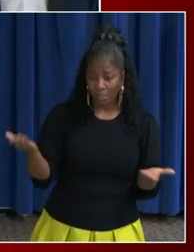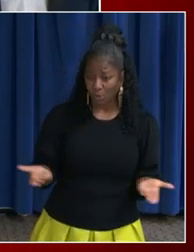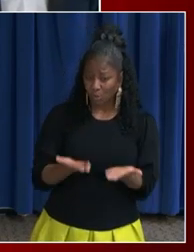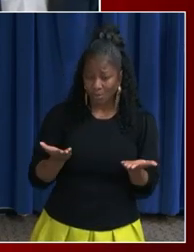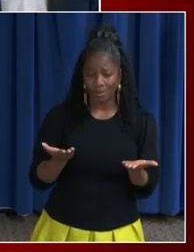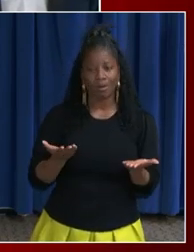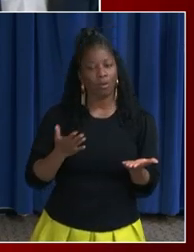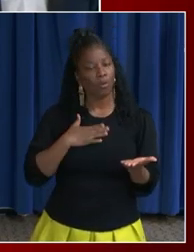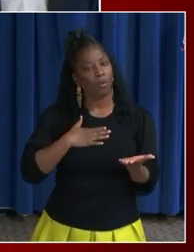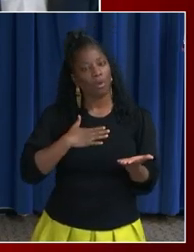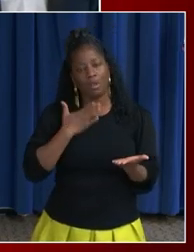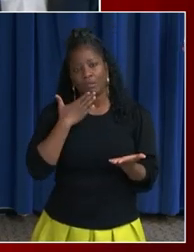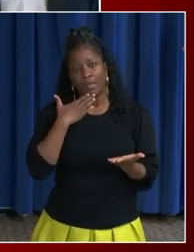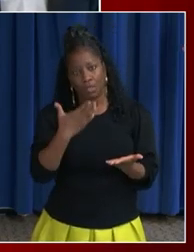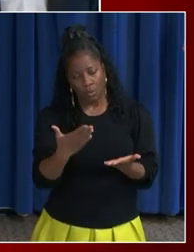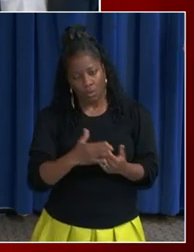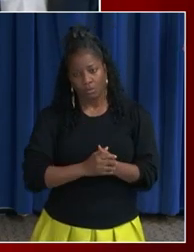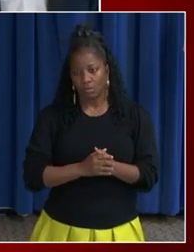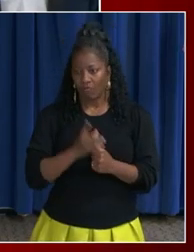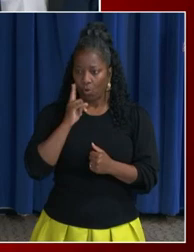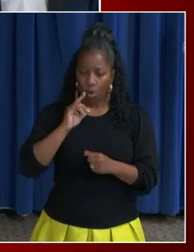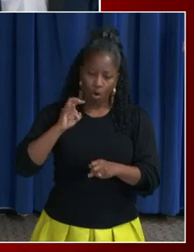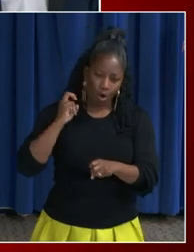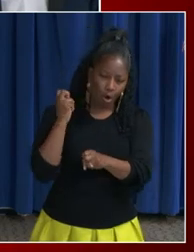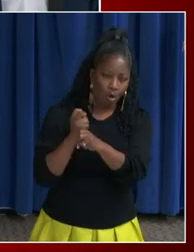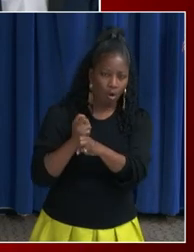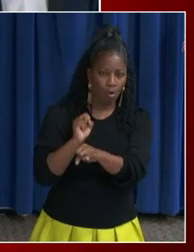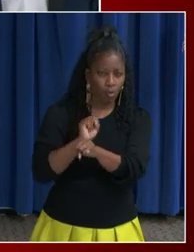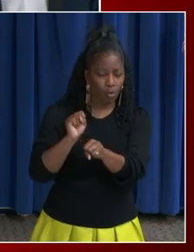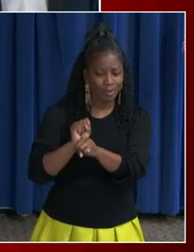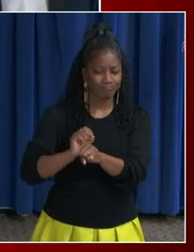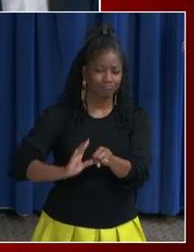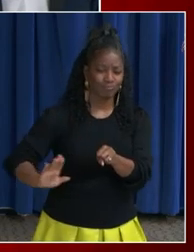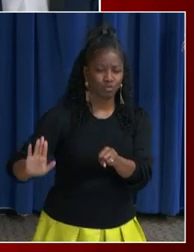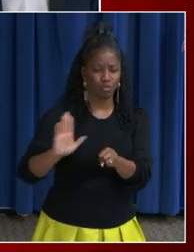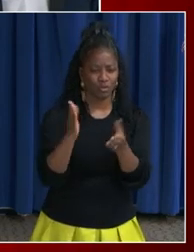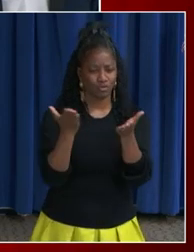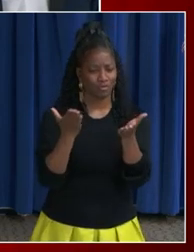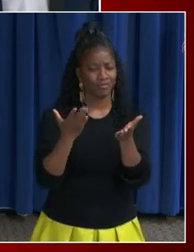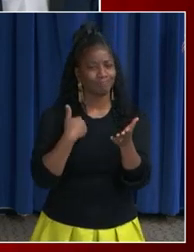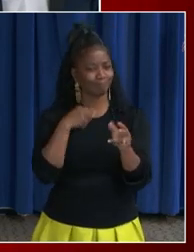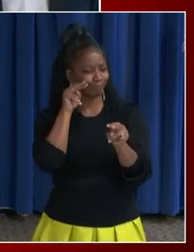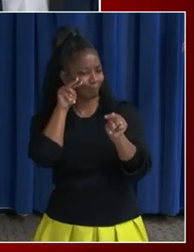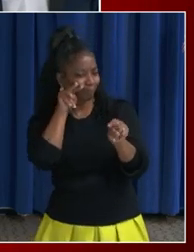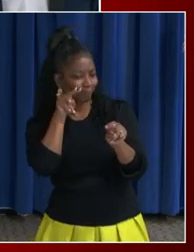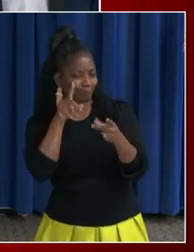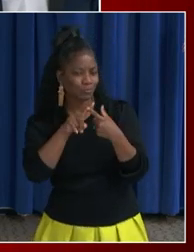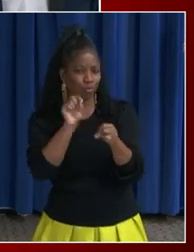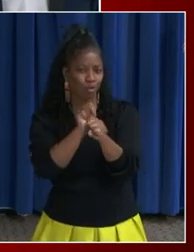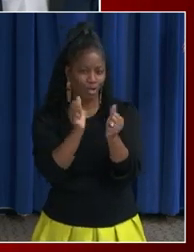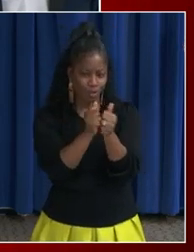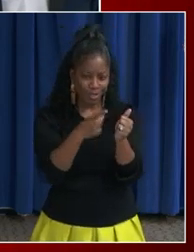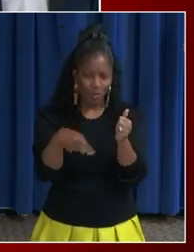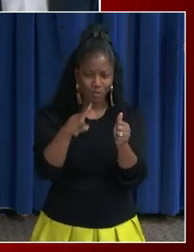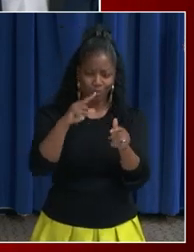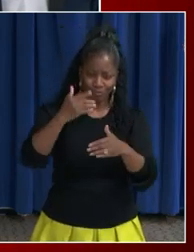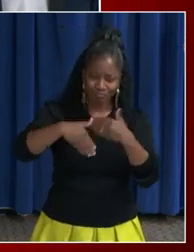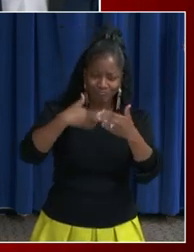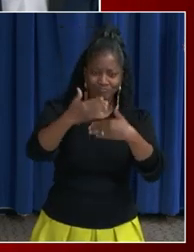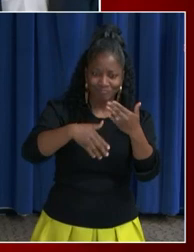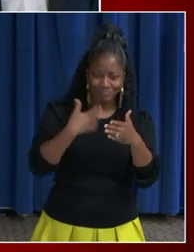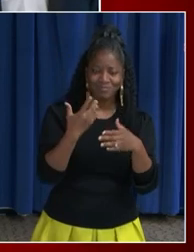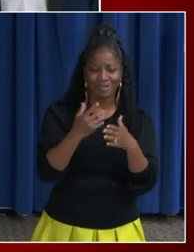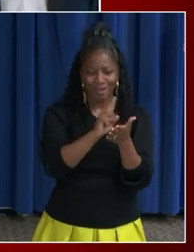you. Thank you for your hard work and service. I look forward to working with you over the coming weeks, months, and